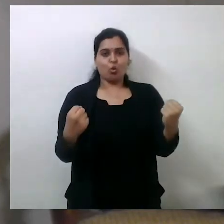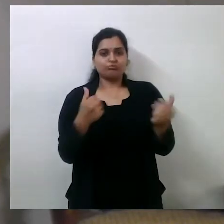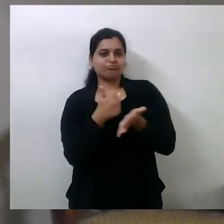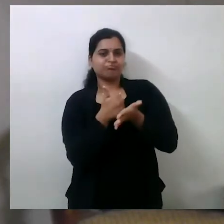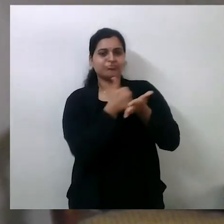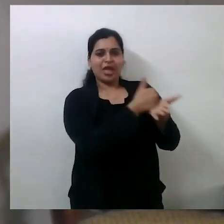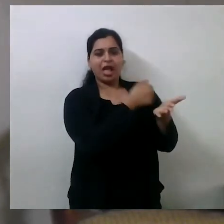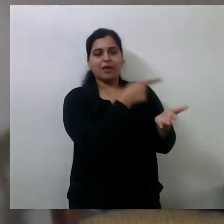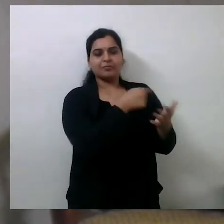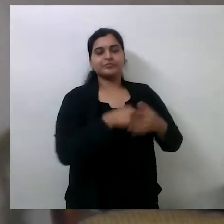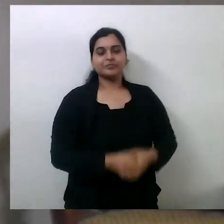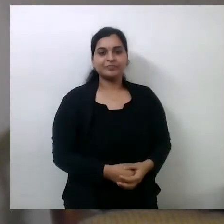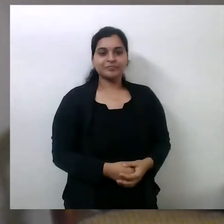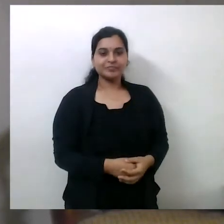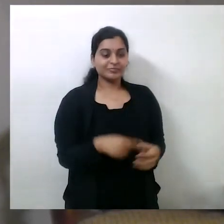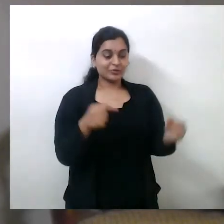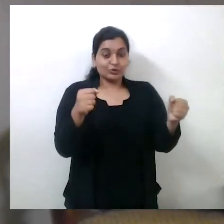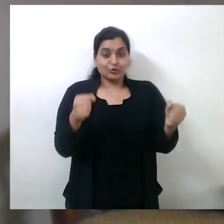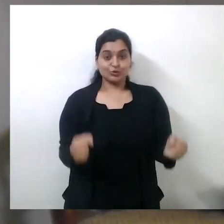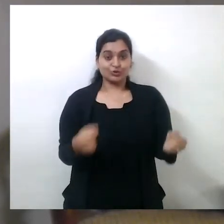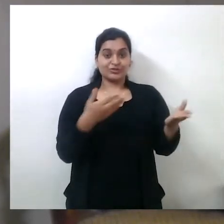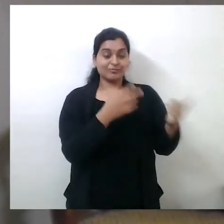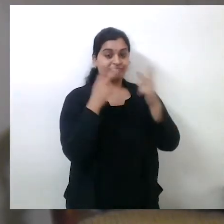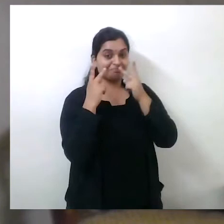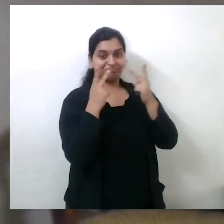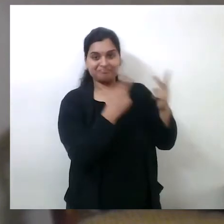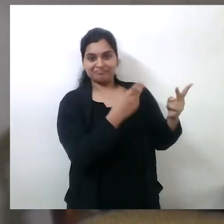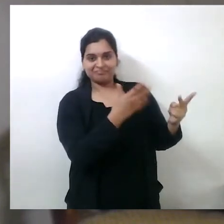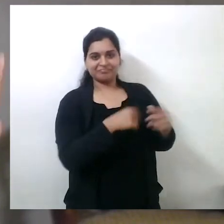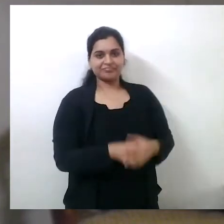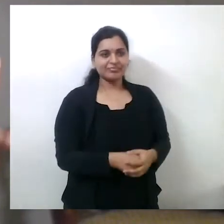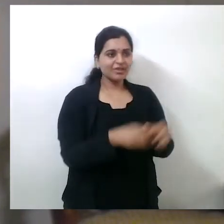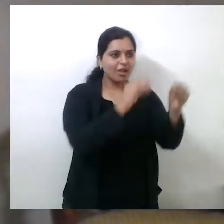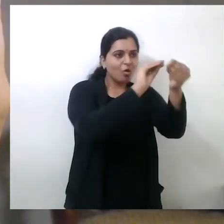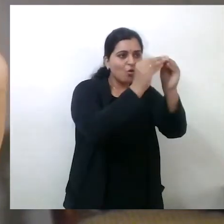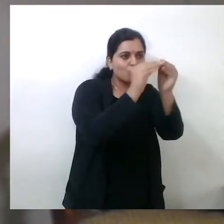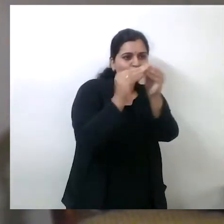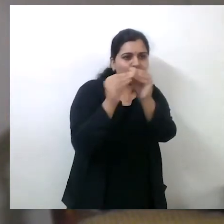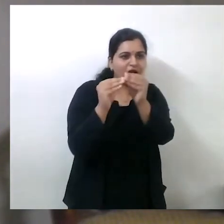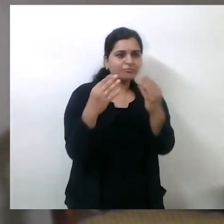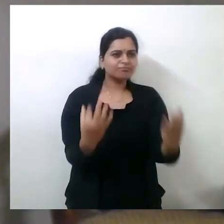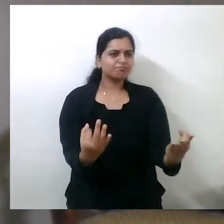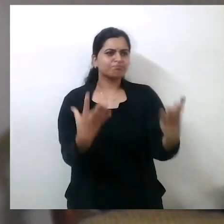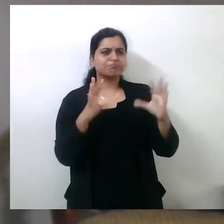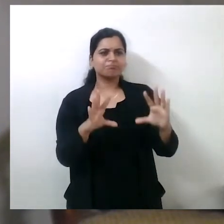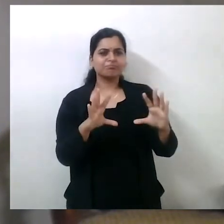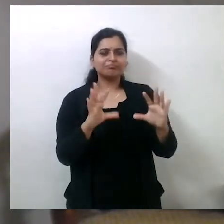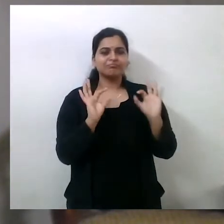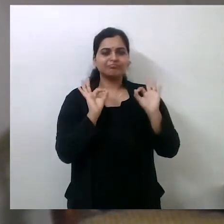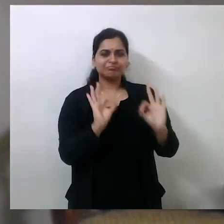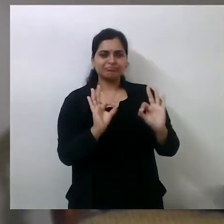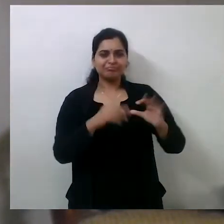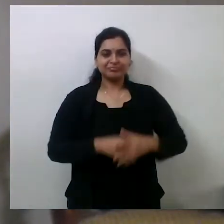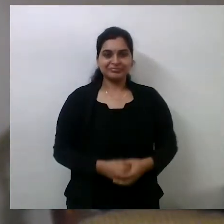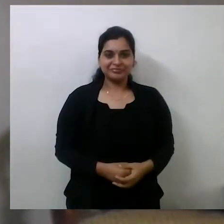another sort of commonality with Western design, where decoration is integrated into the function and therefore